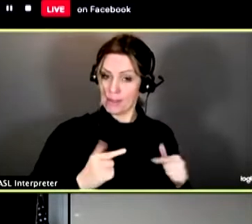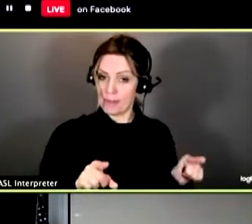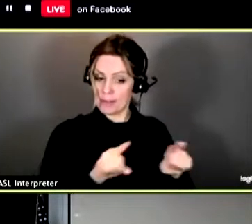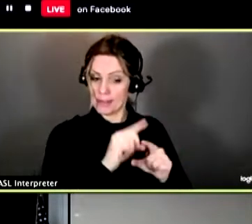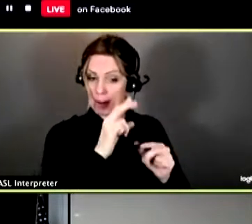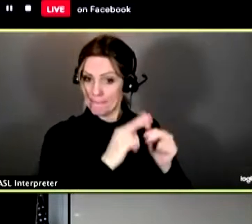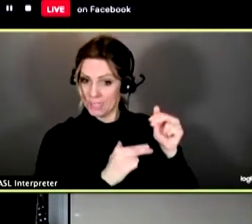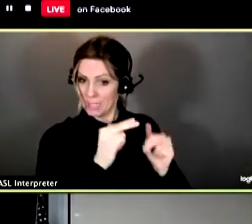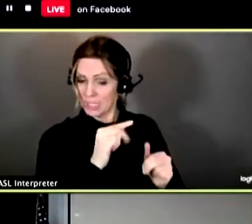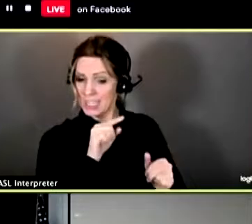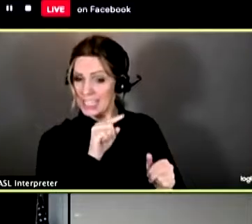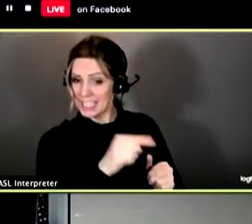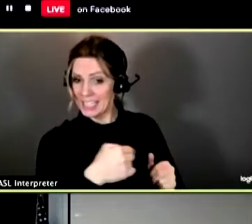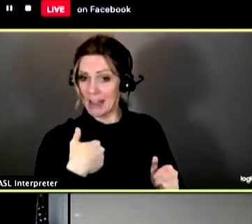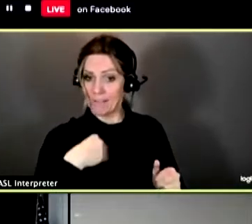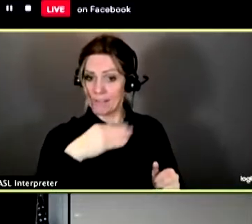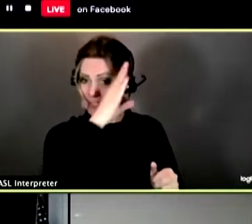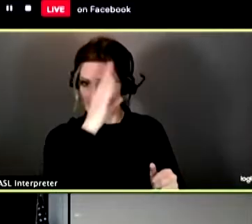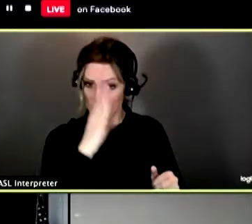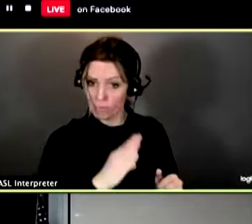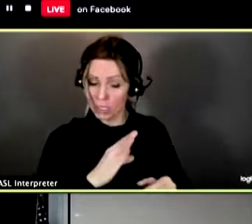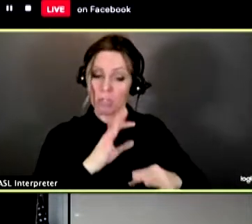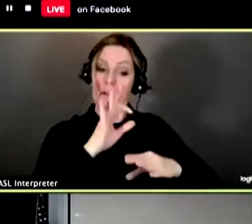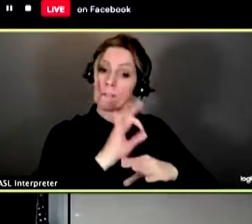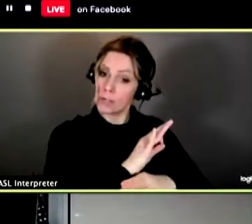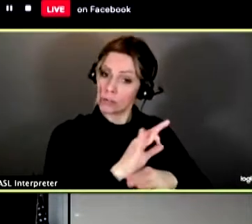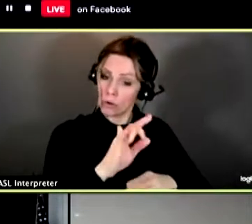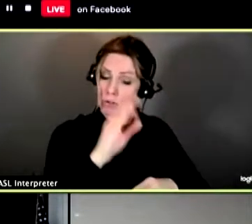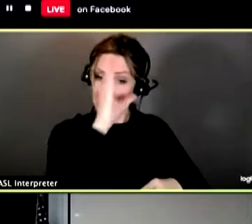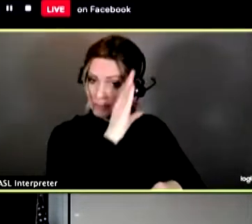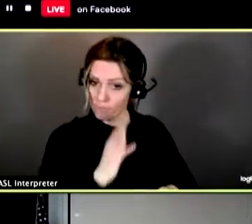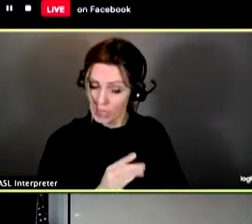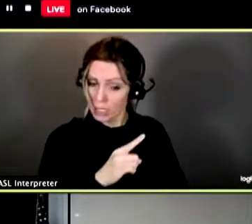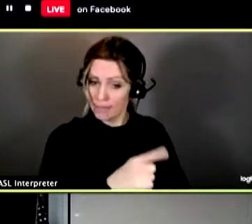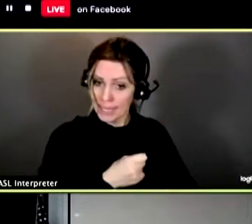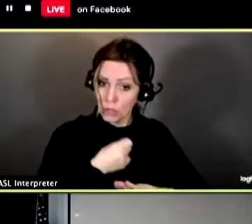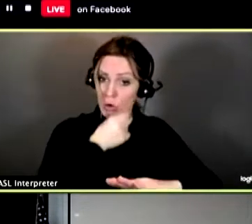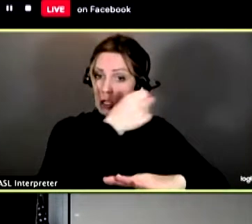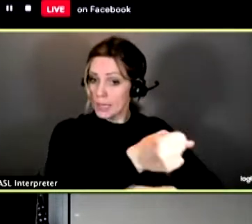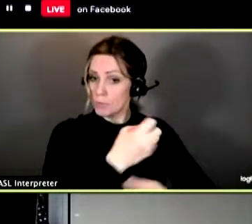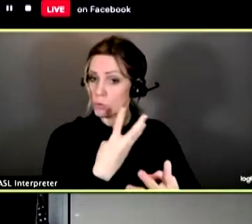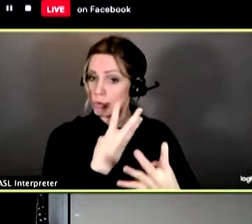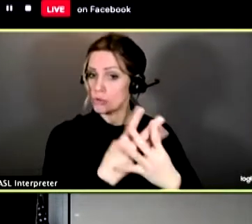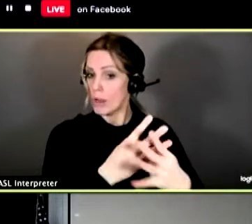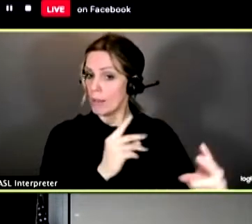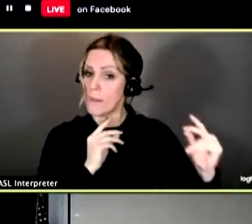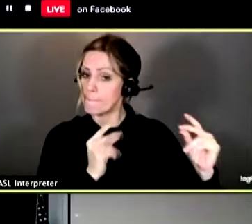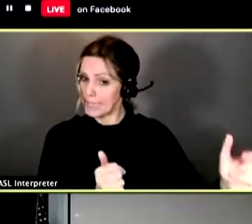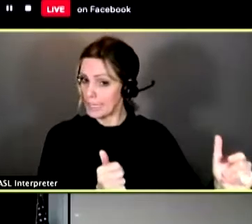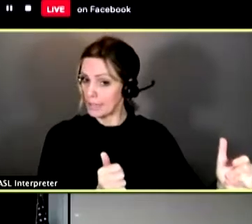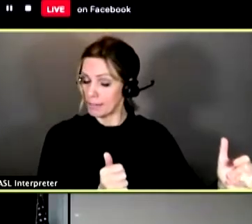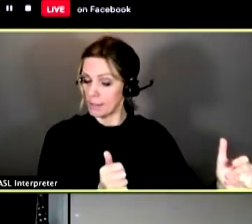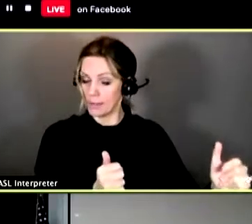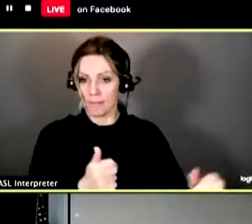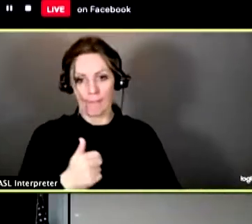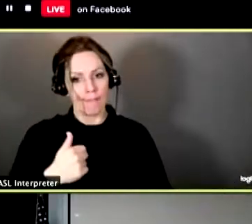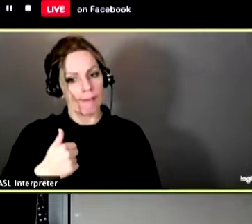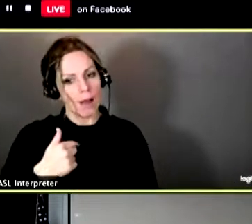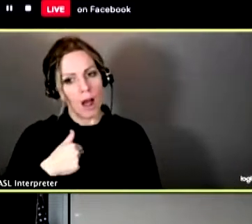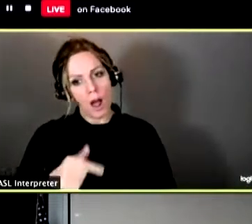schizophrenia, functional schizophrenia. They took him to jail immediately. I have took my time